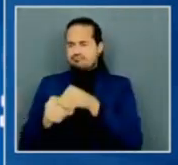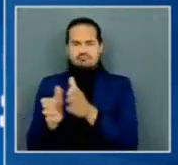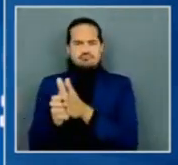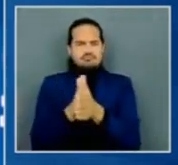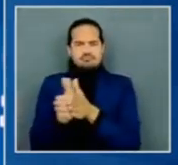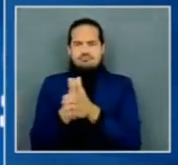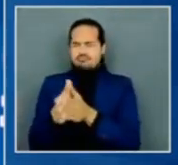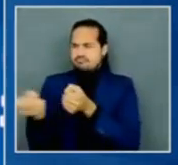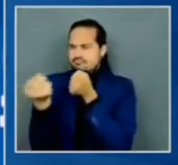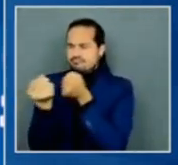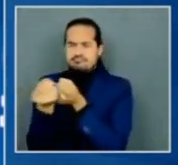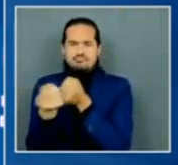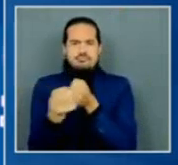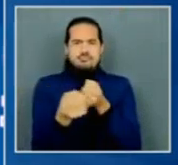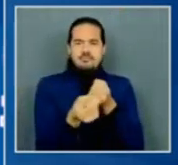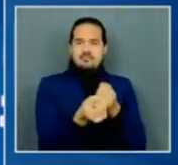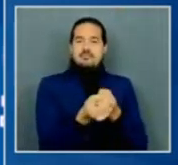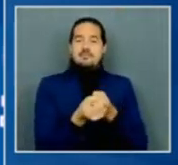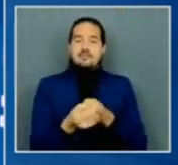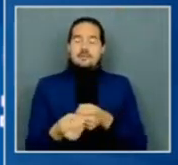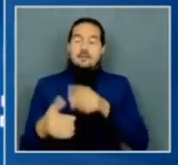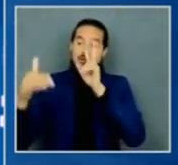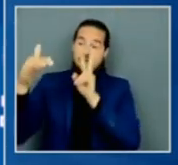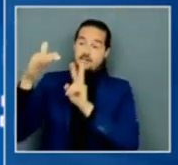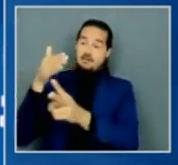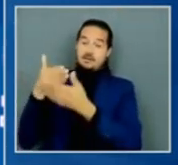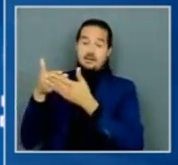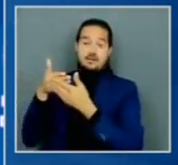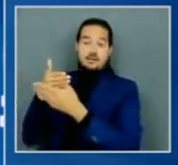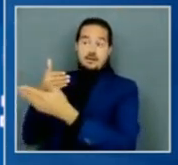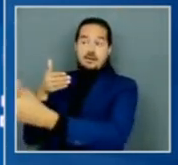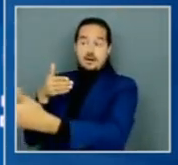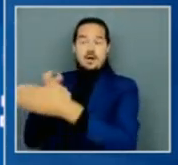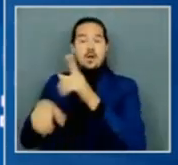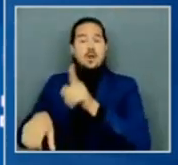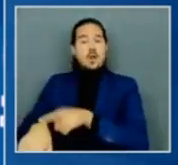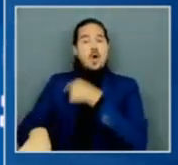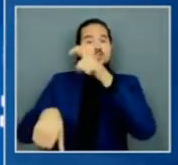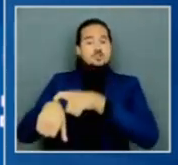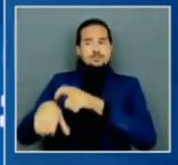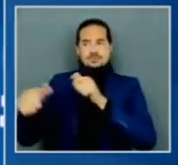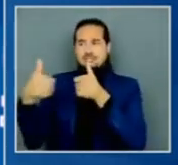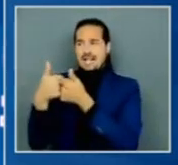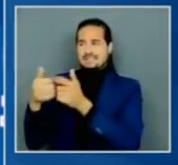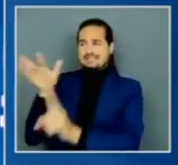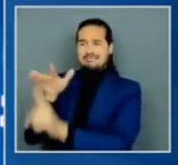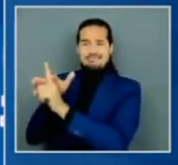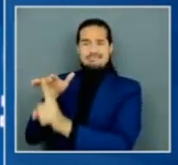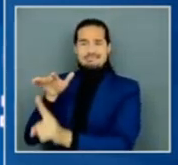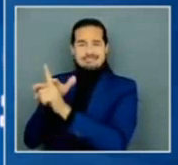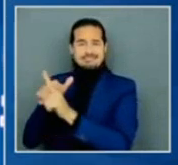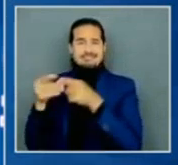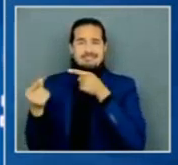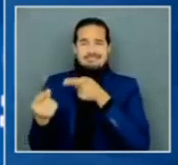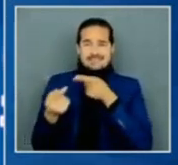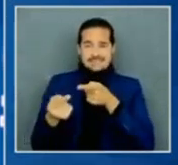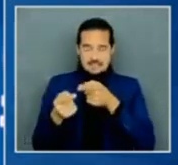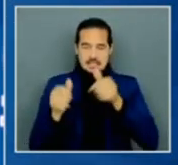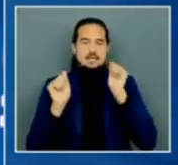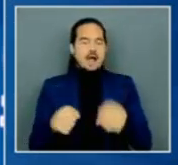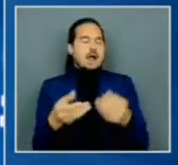we face, and we face several. And the long-term challenge this nation faces in the future are in this cabinet's hands. It's a cabinet